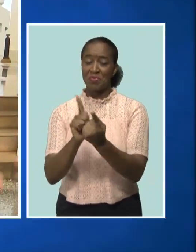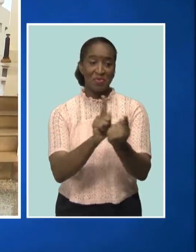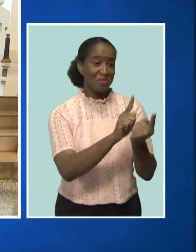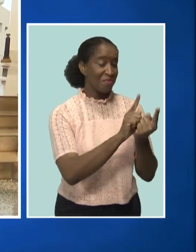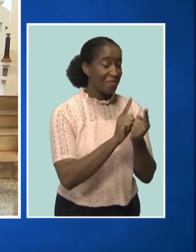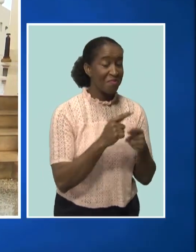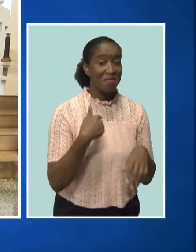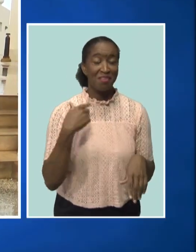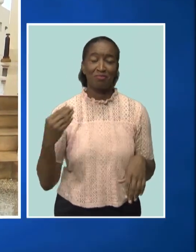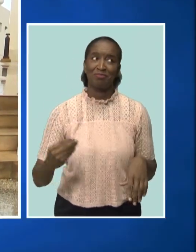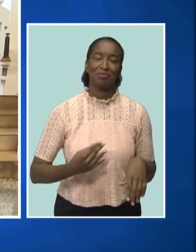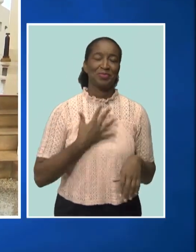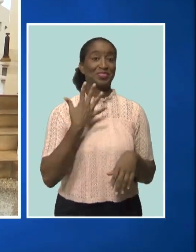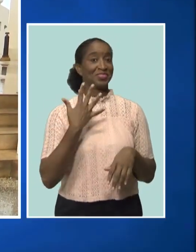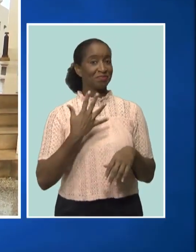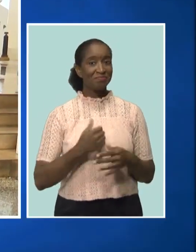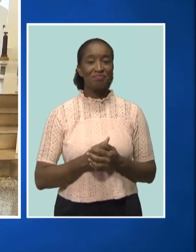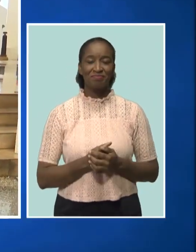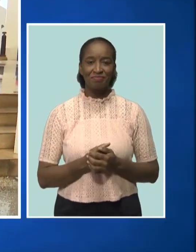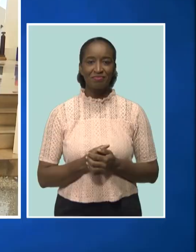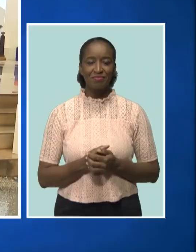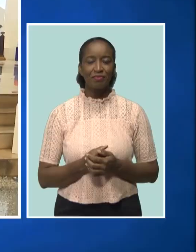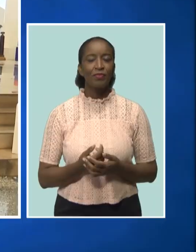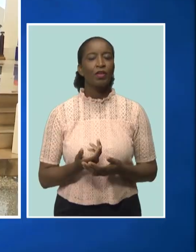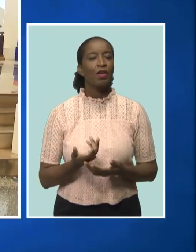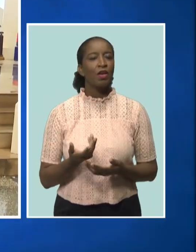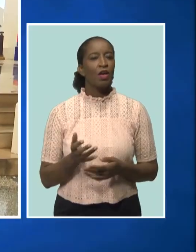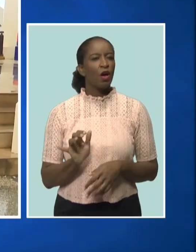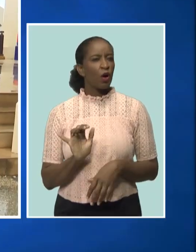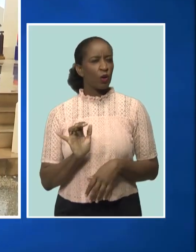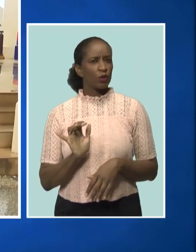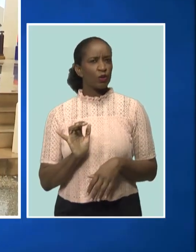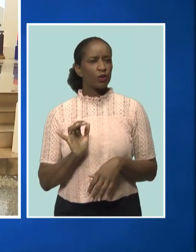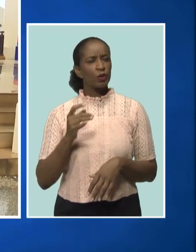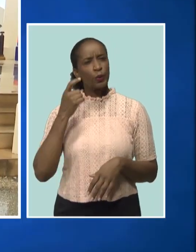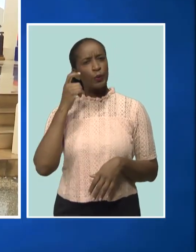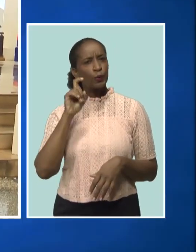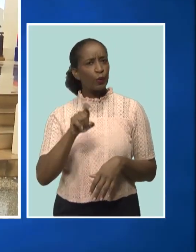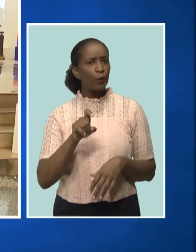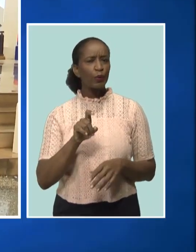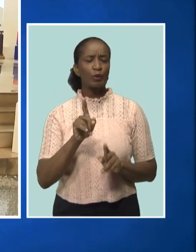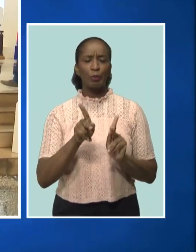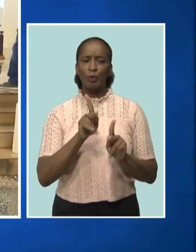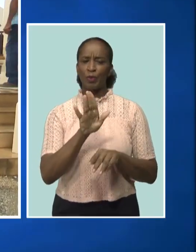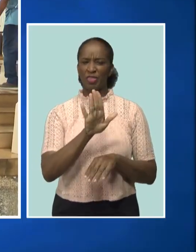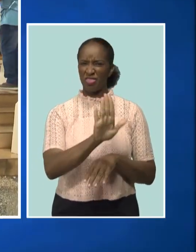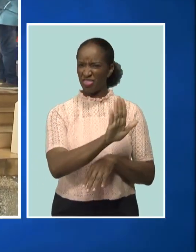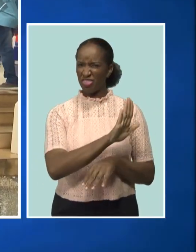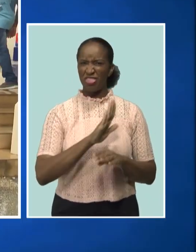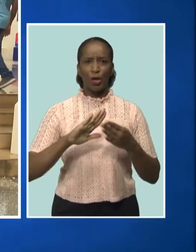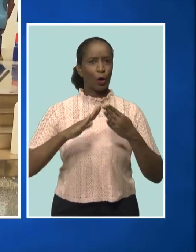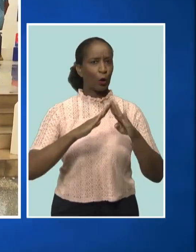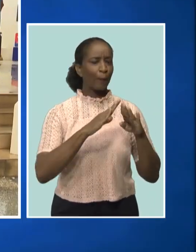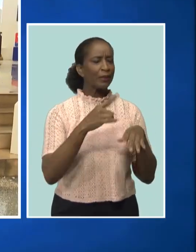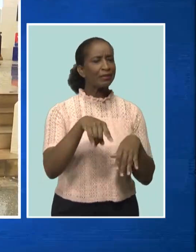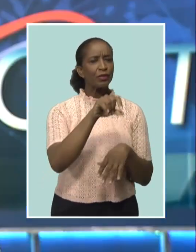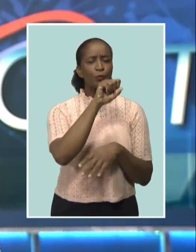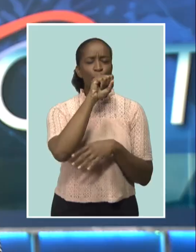so I'm feeling amazing about that. And you can see where people love their parishes and what they want to